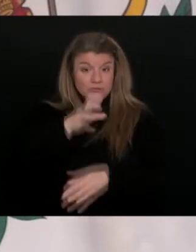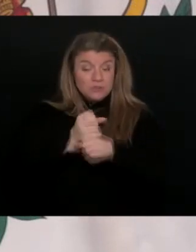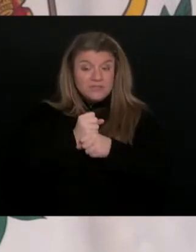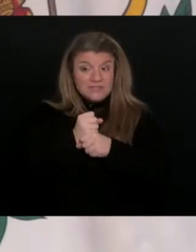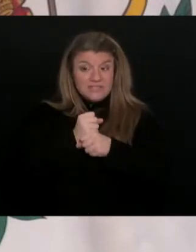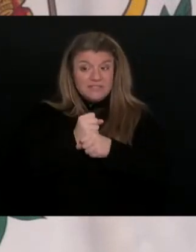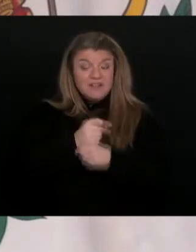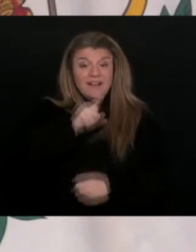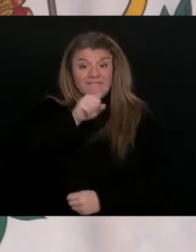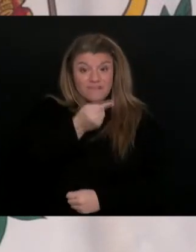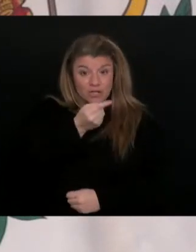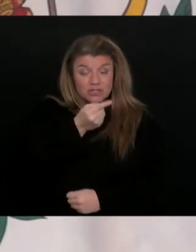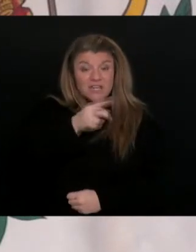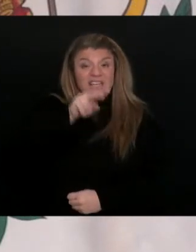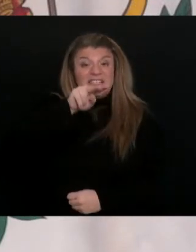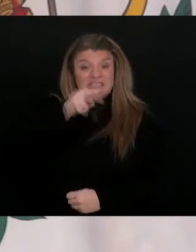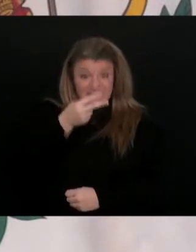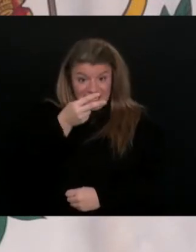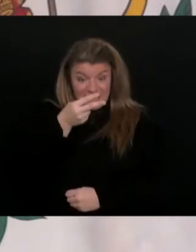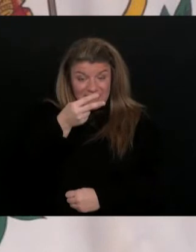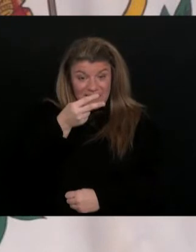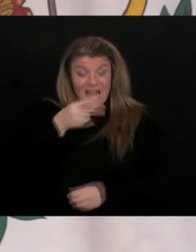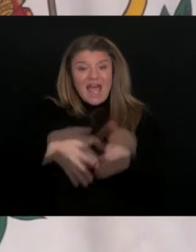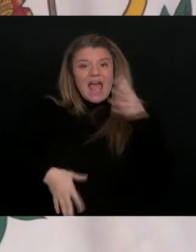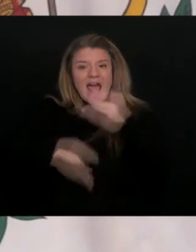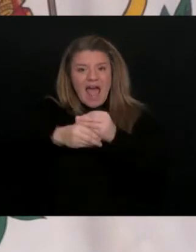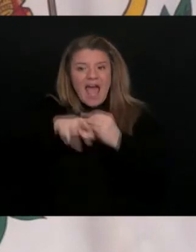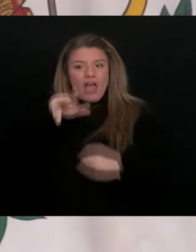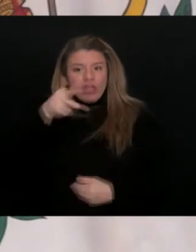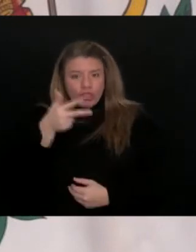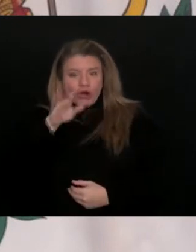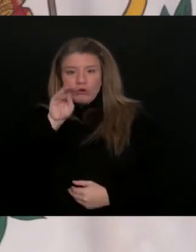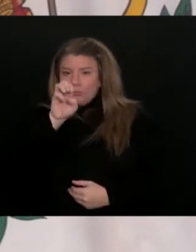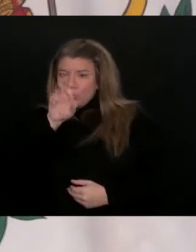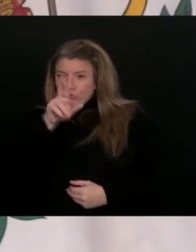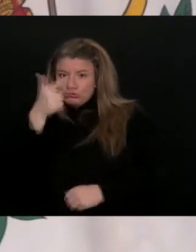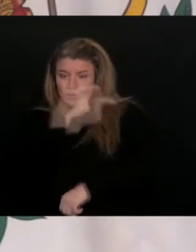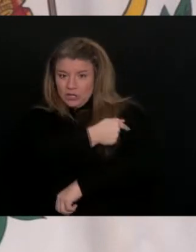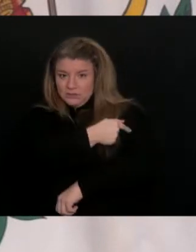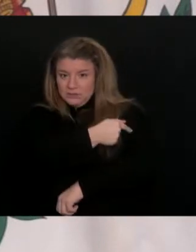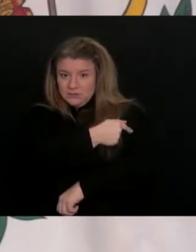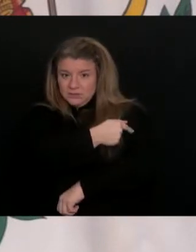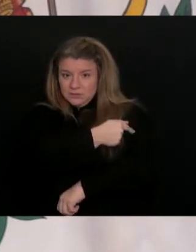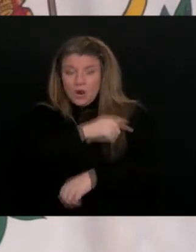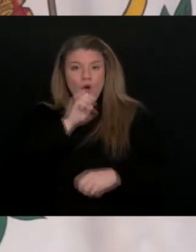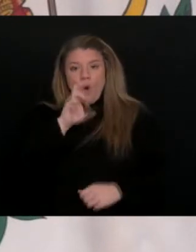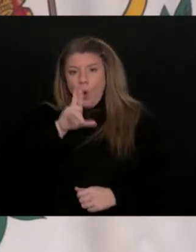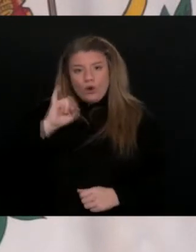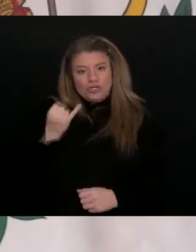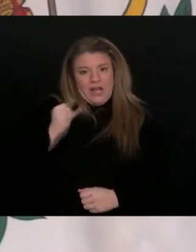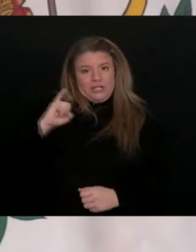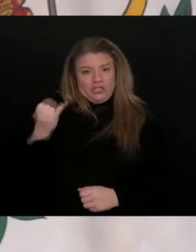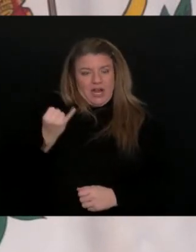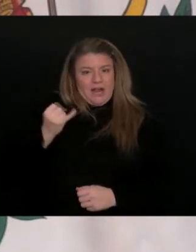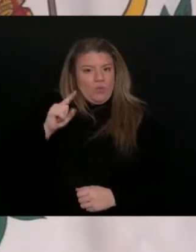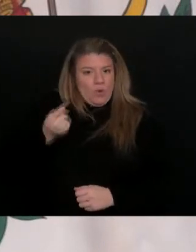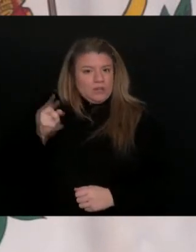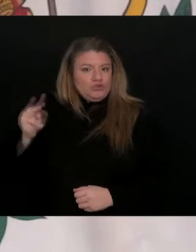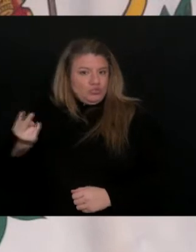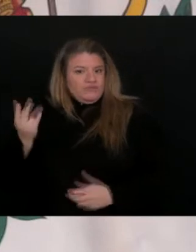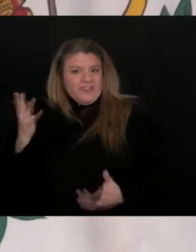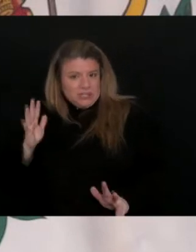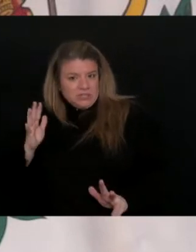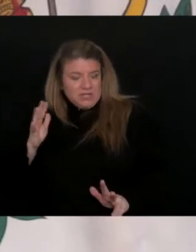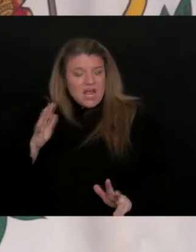the first and second and booster shot, or just J&J booster shot,